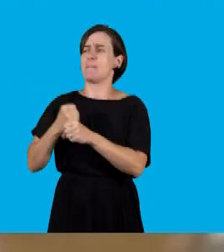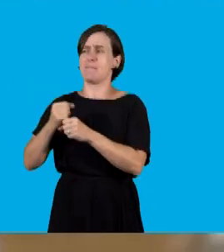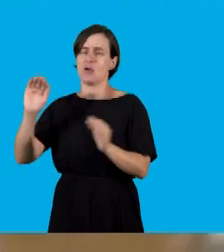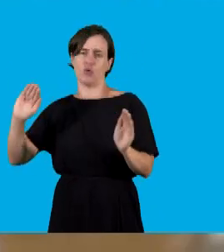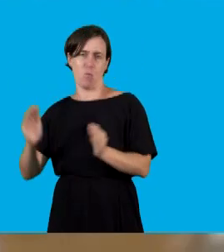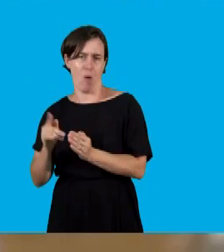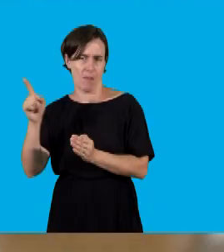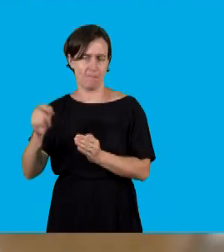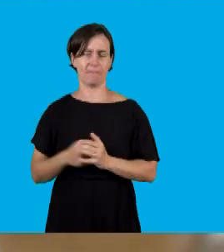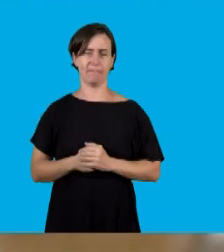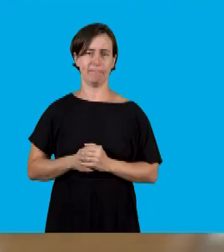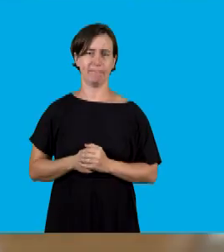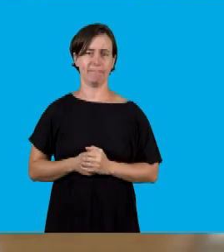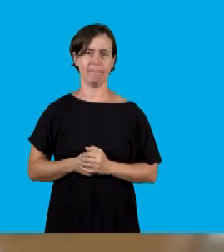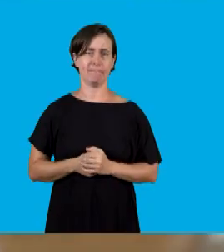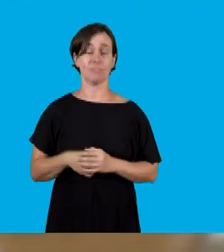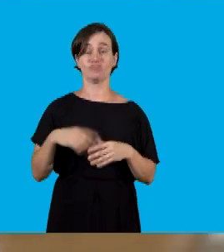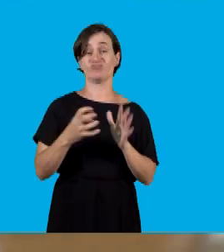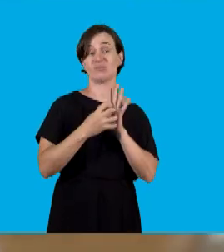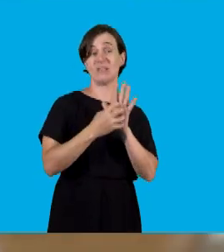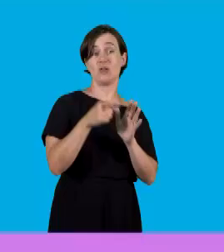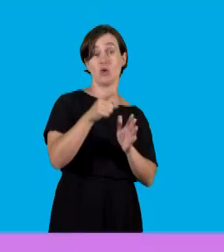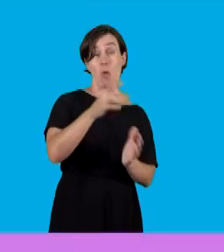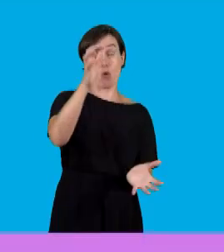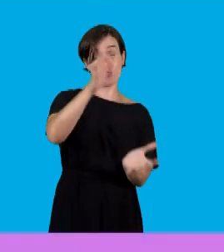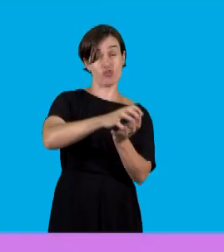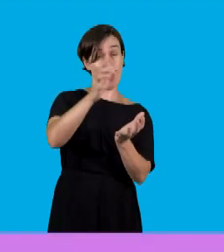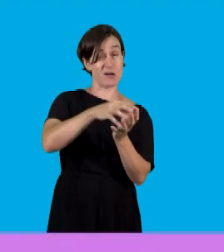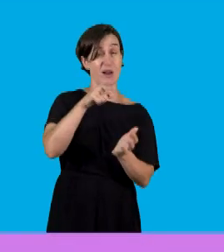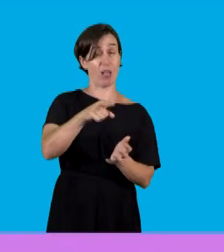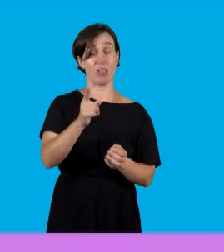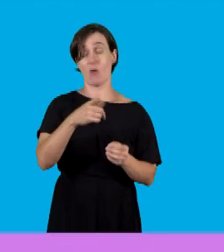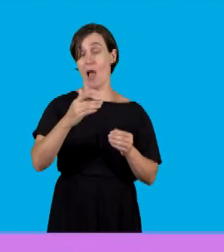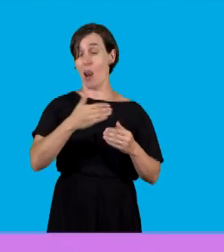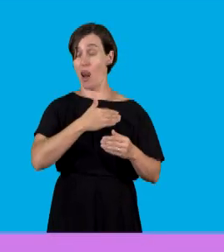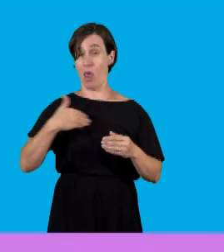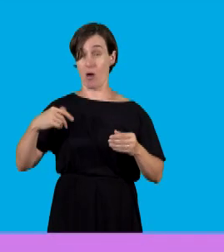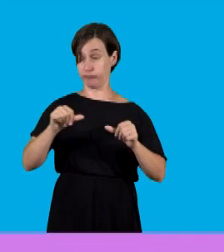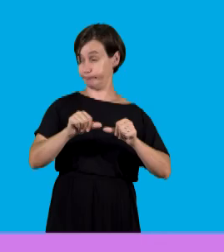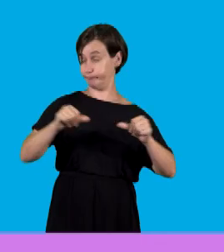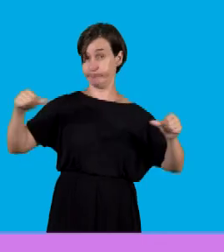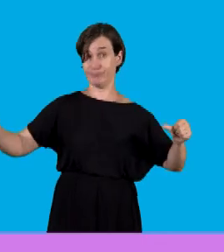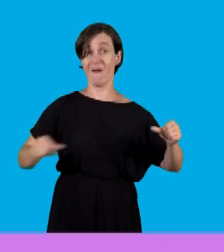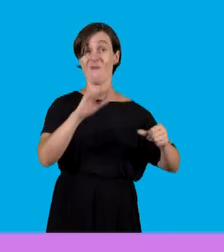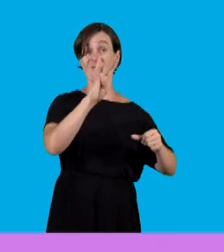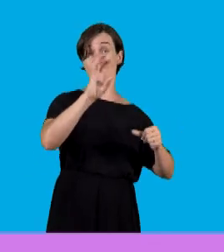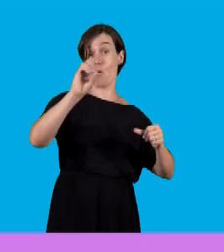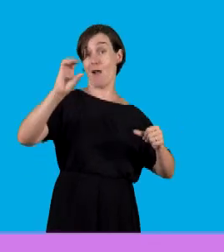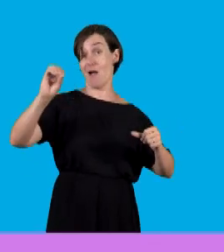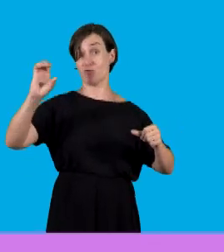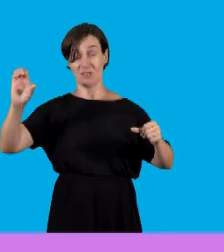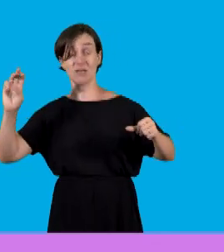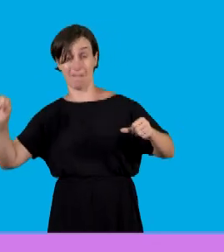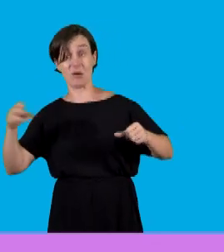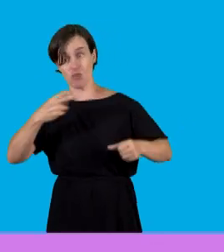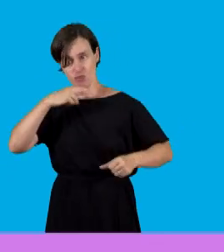on a drawing paper. We have an example there. The length of a crocodile below is 400 centimeters in